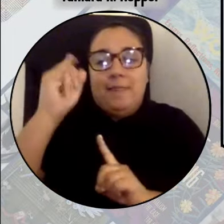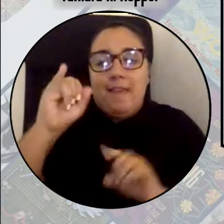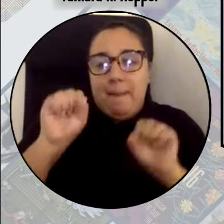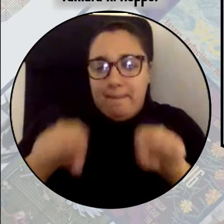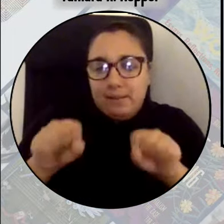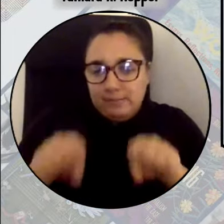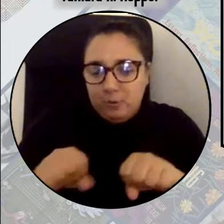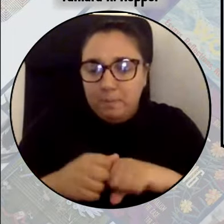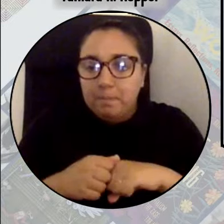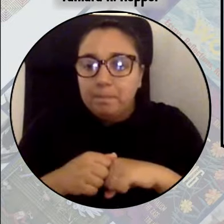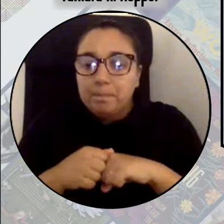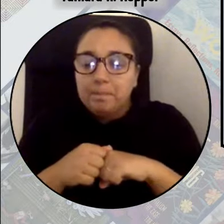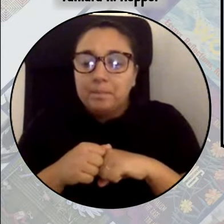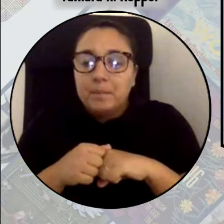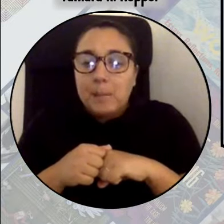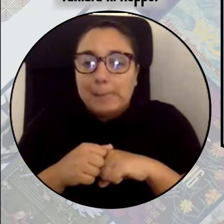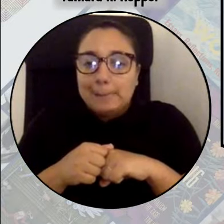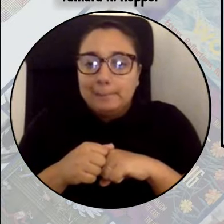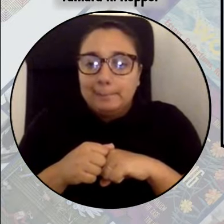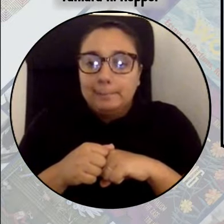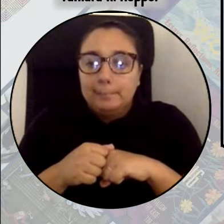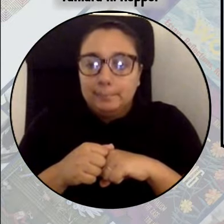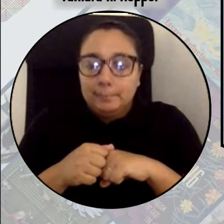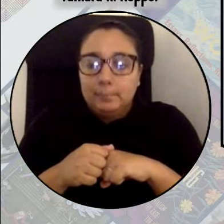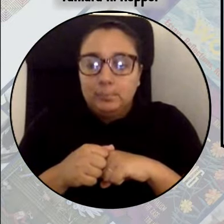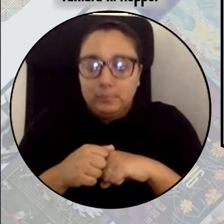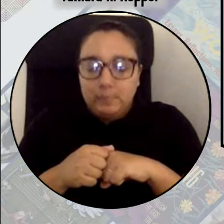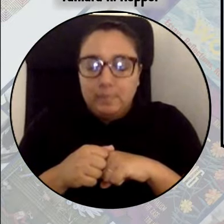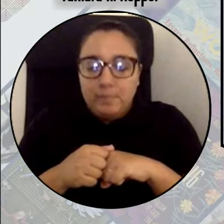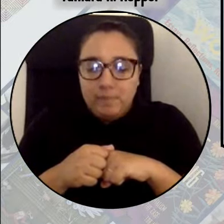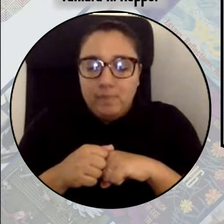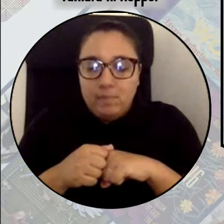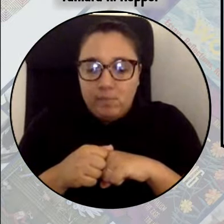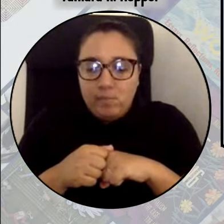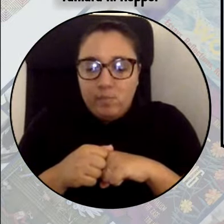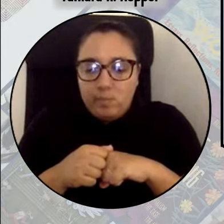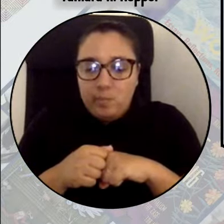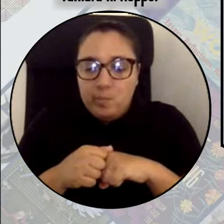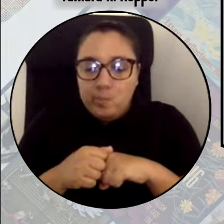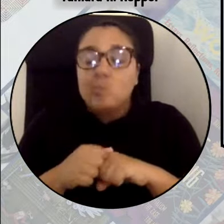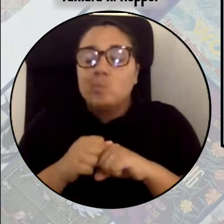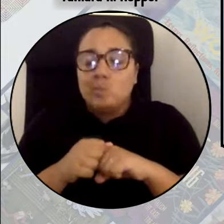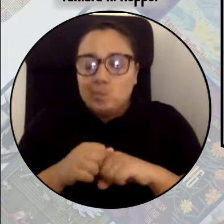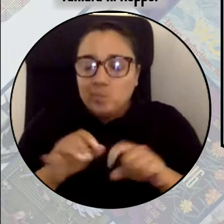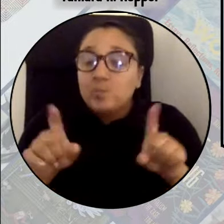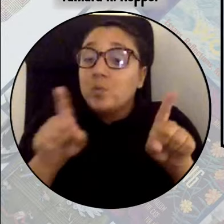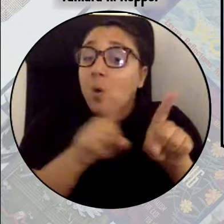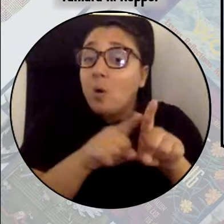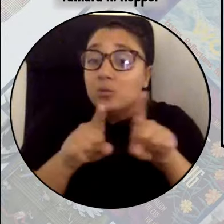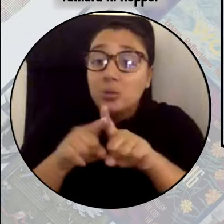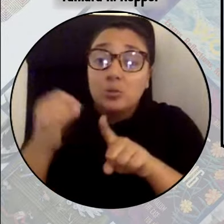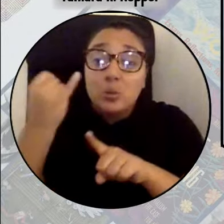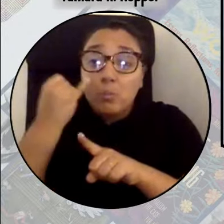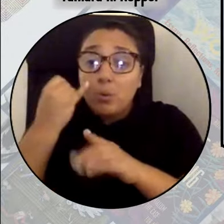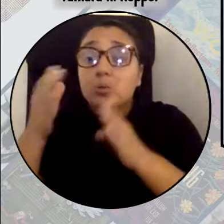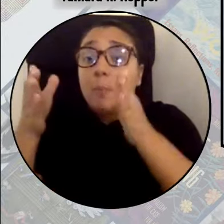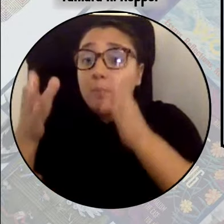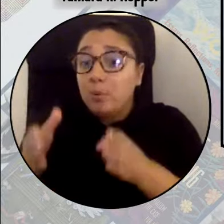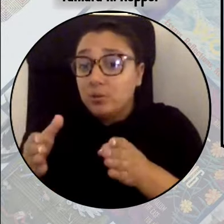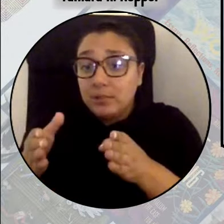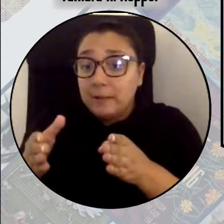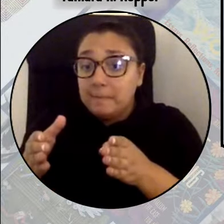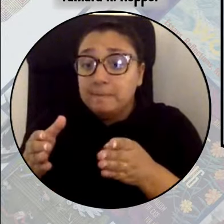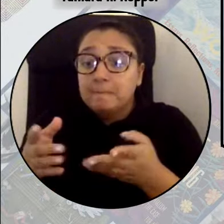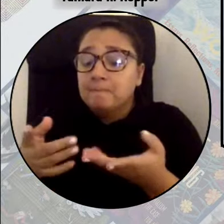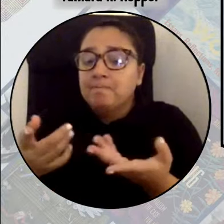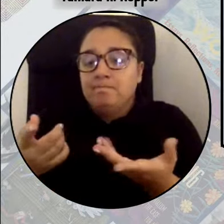immigration judges to enter deportation orders in absentia if an immigrant fails to appear at a hearing. And again, it's